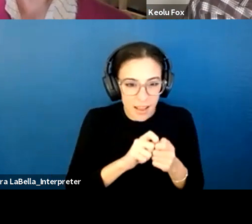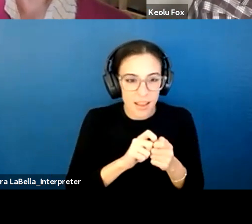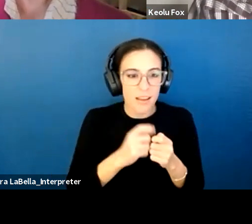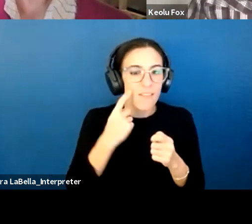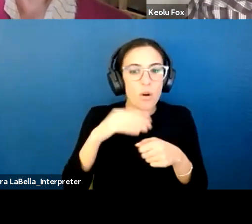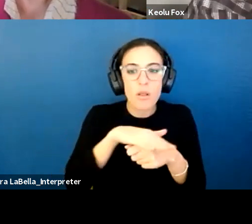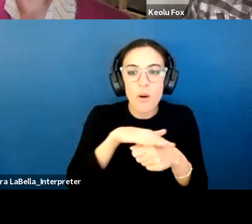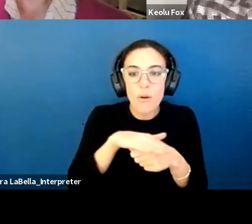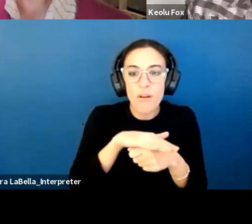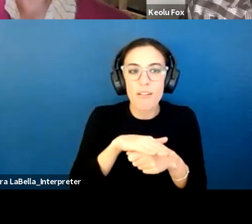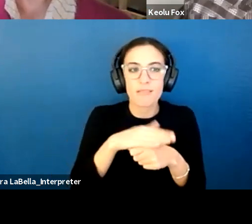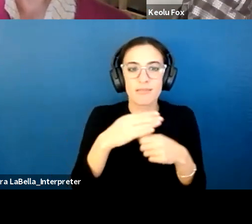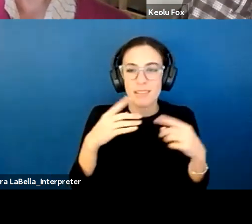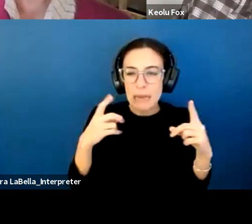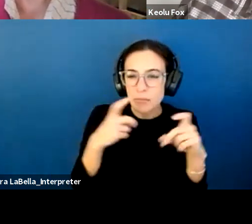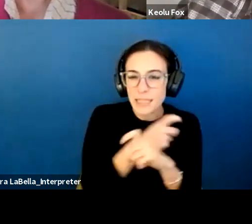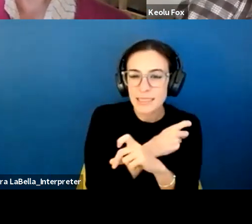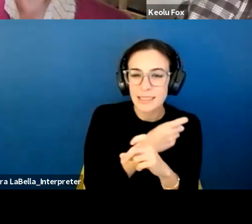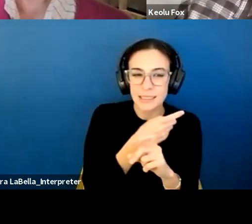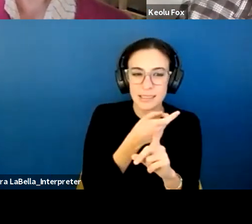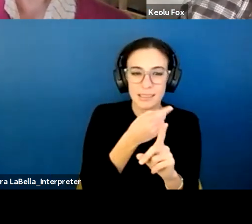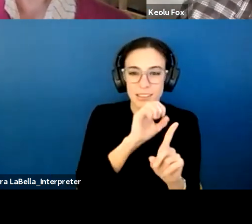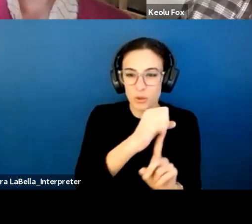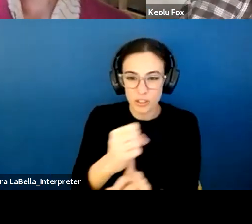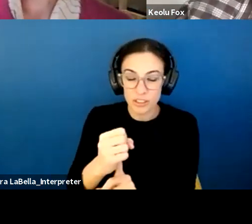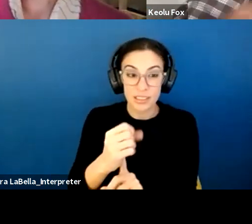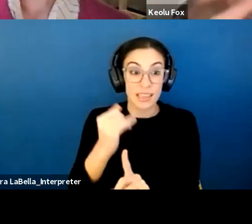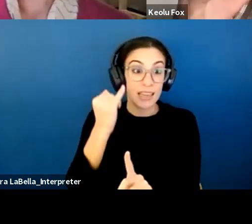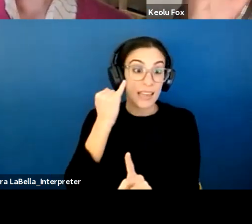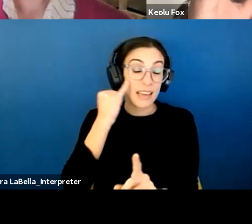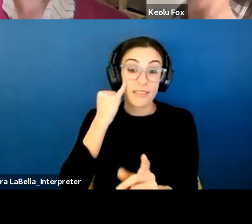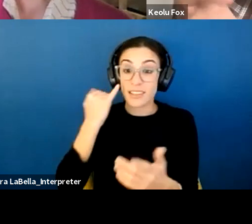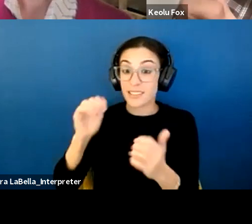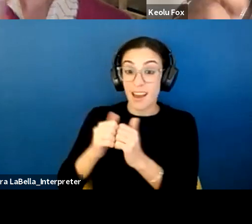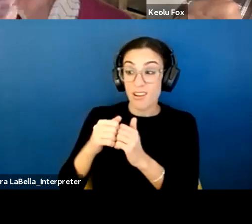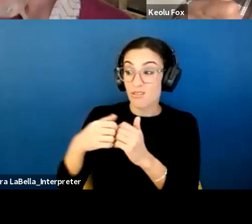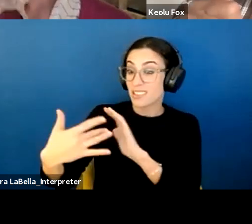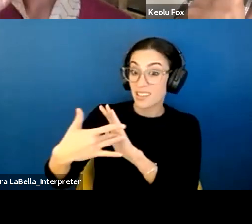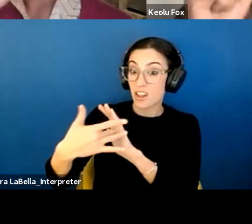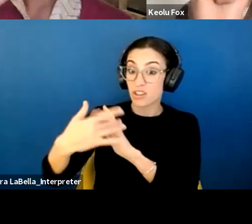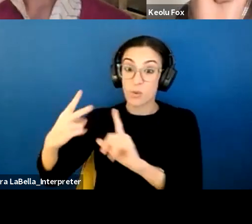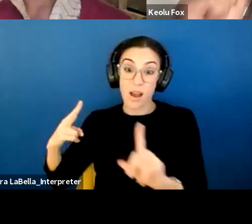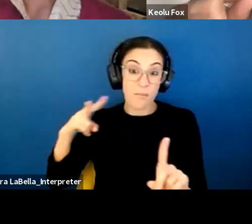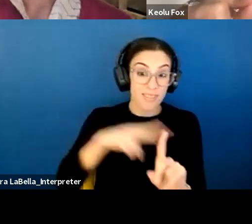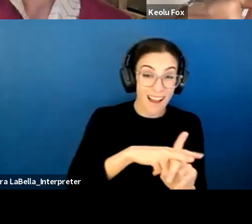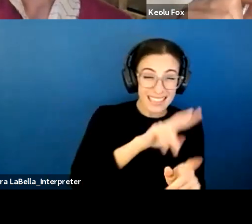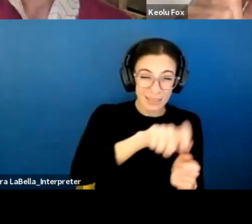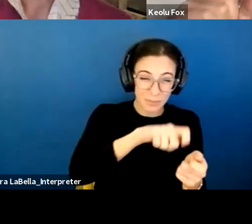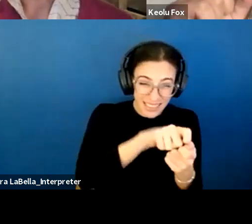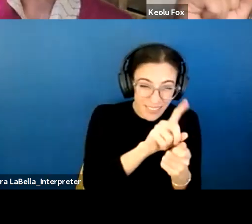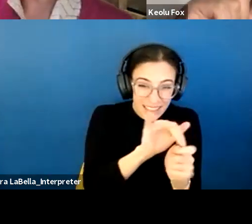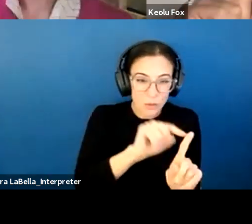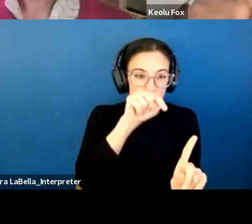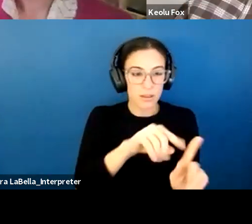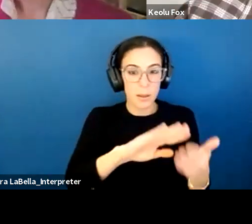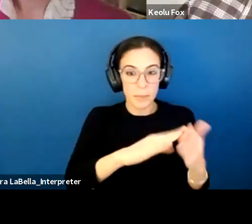it is the actual application of a technology for a specific community and a specific